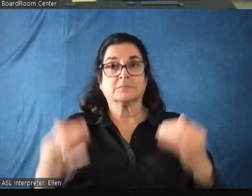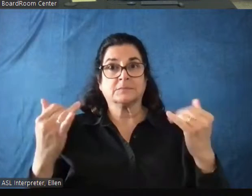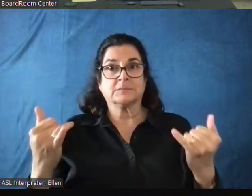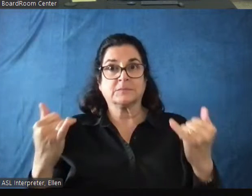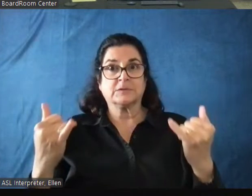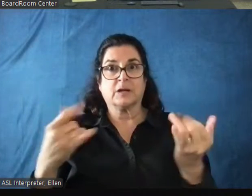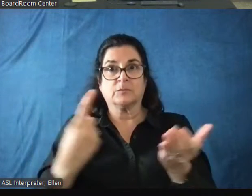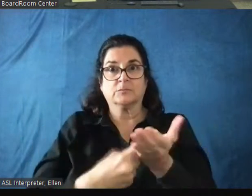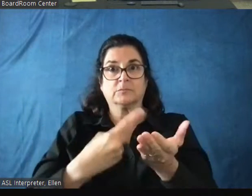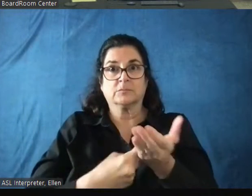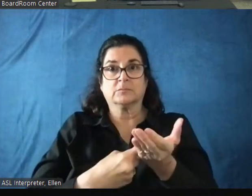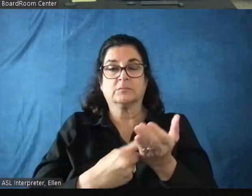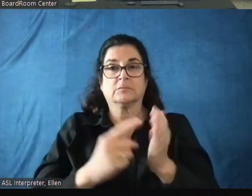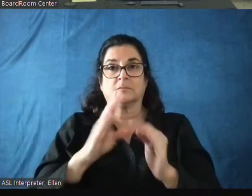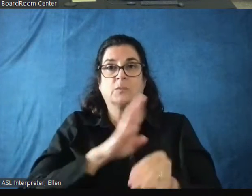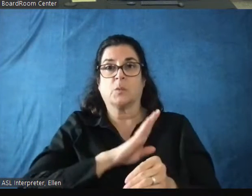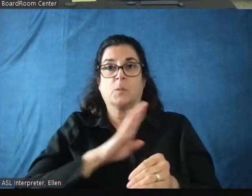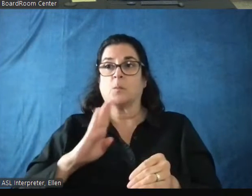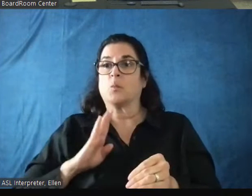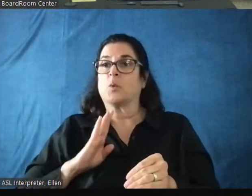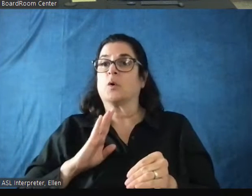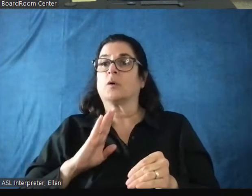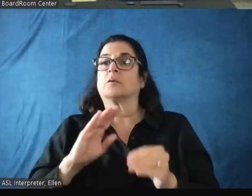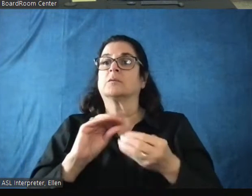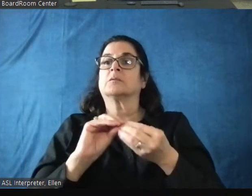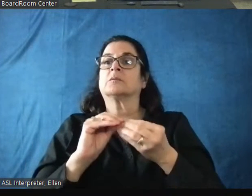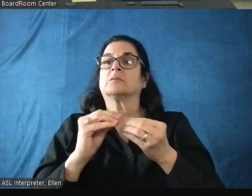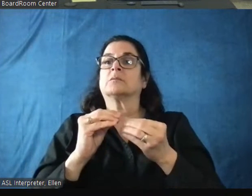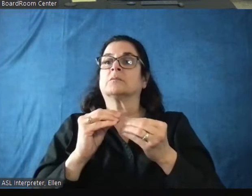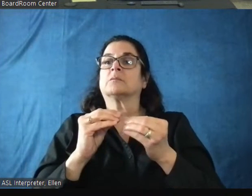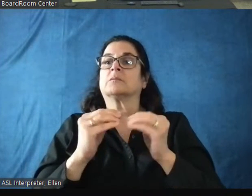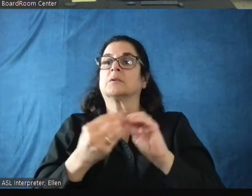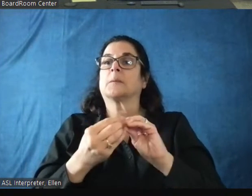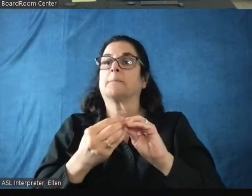board agenda item 6A.